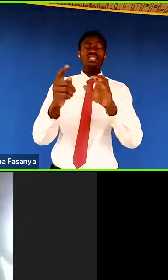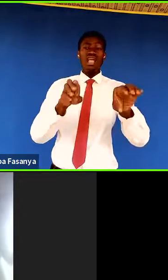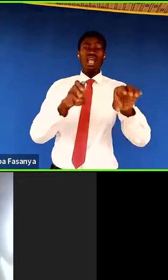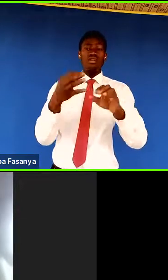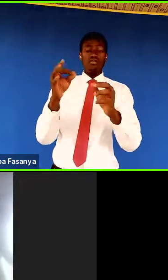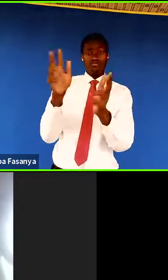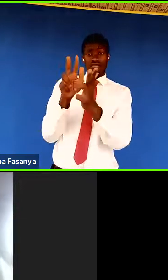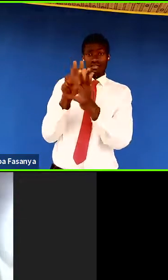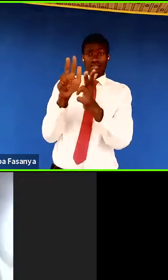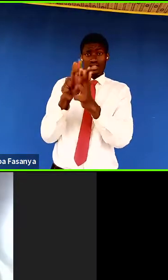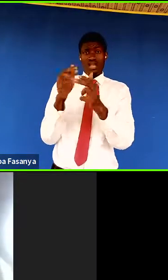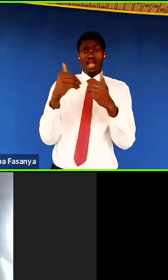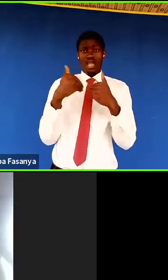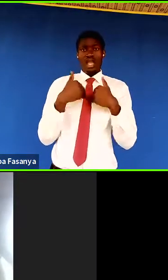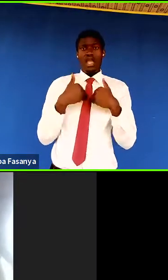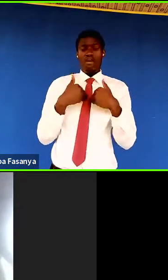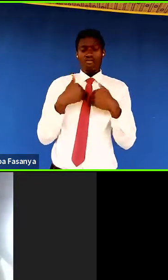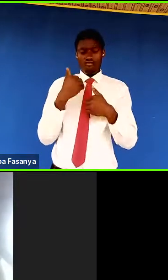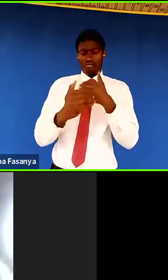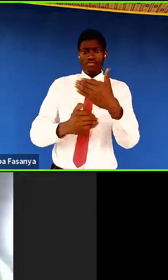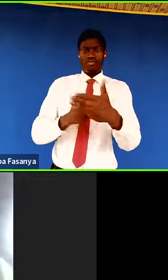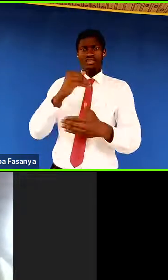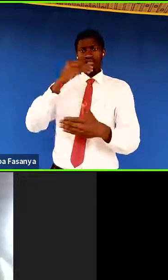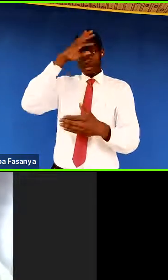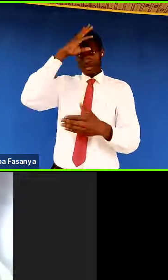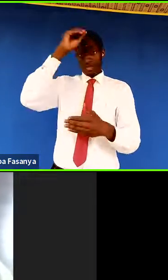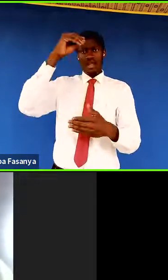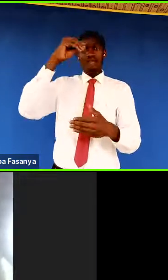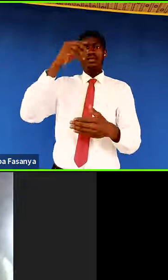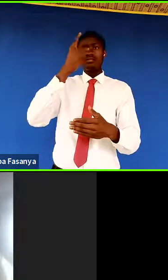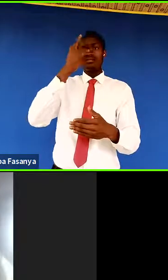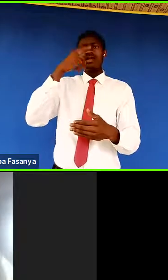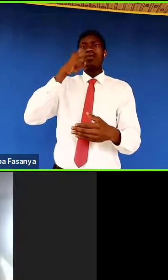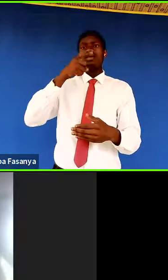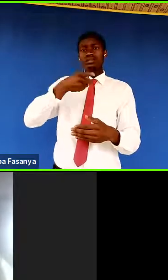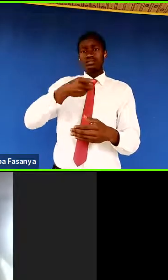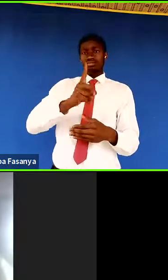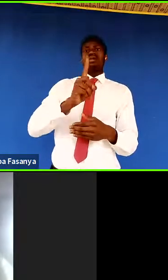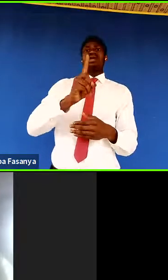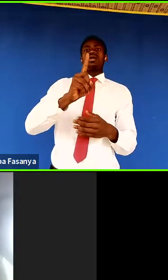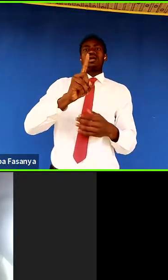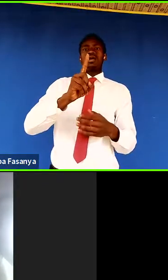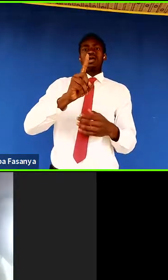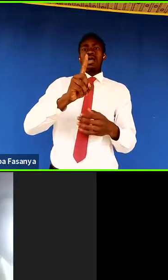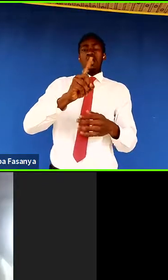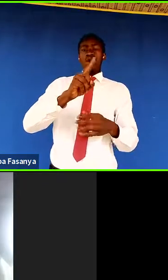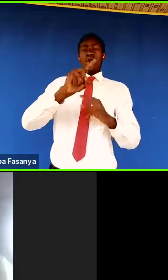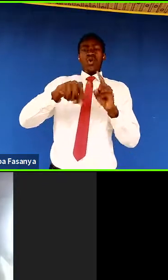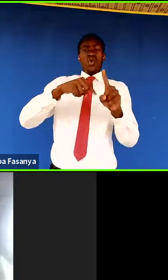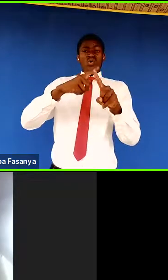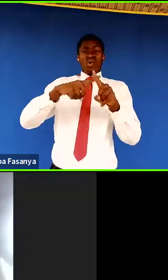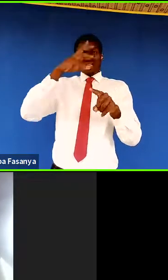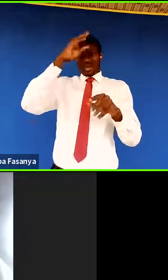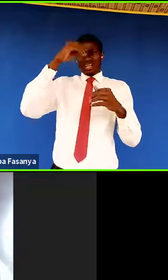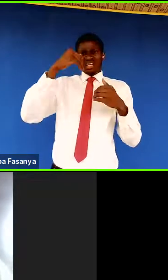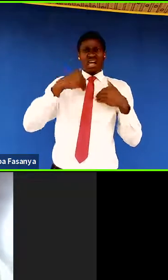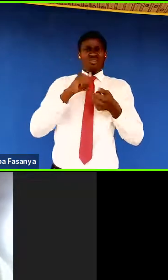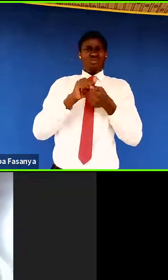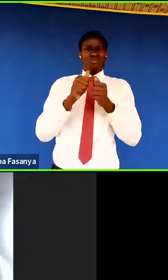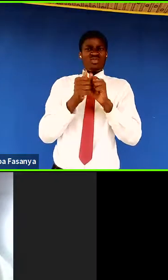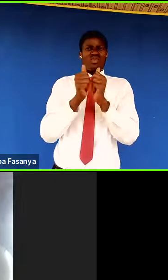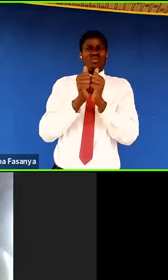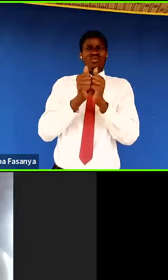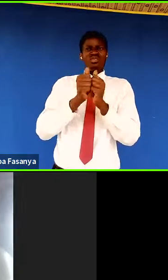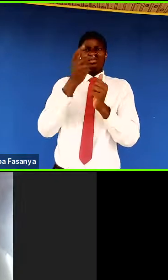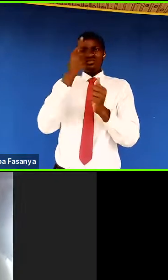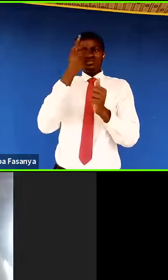process. The man must have an erection. When the man has an erectile dysfunction as a result of maybe medical complications